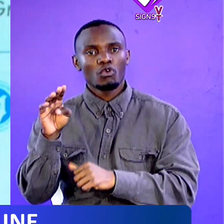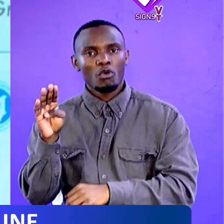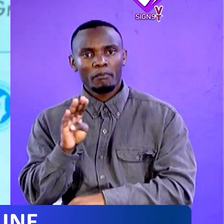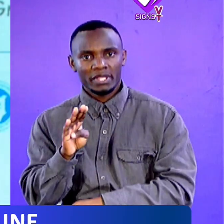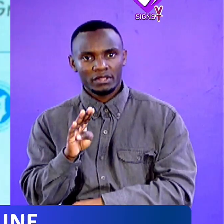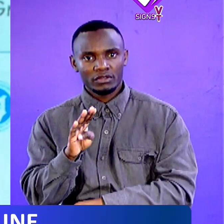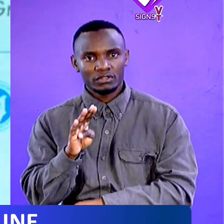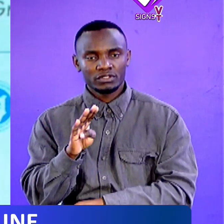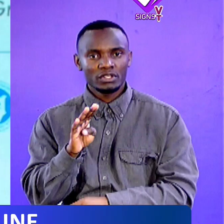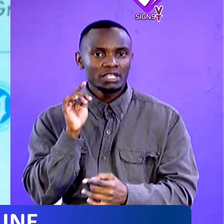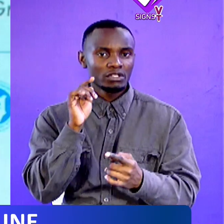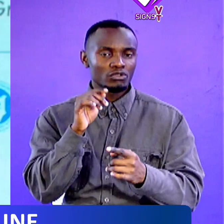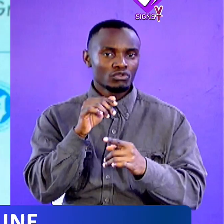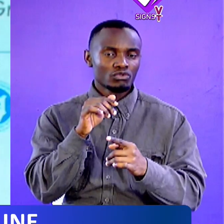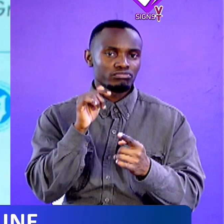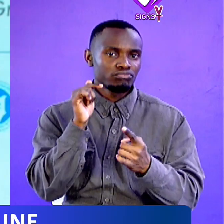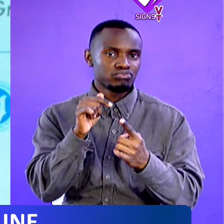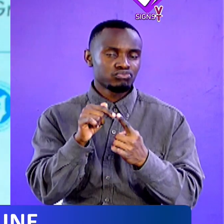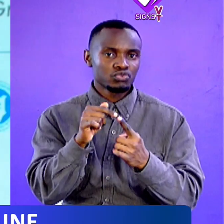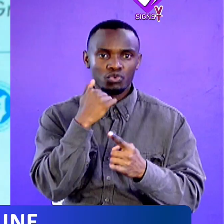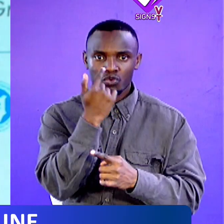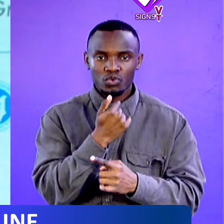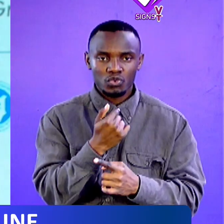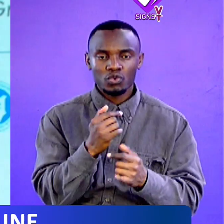Kenyans, mobilized over Kenya shillings